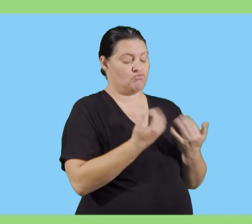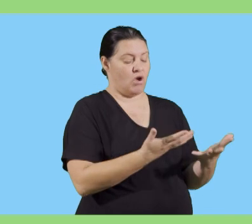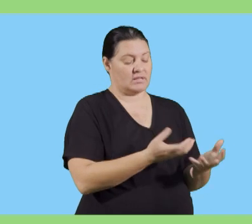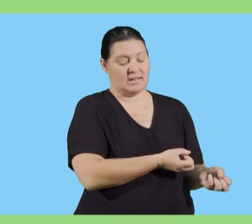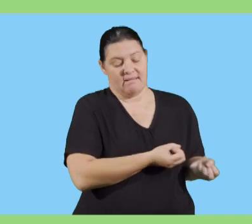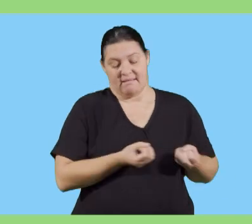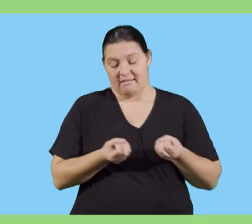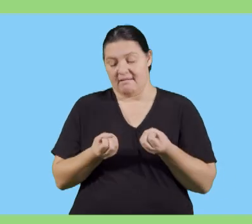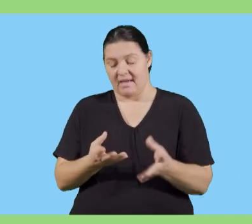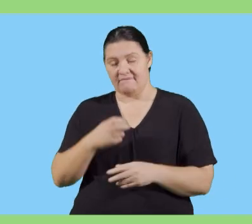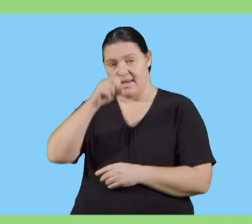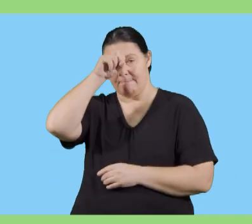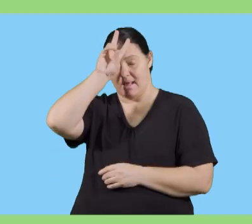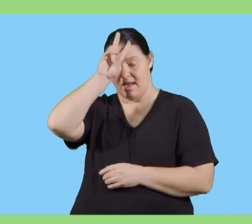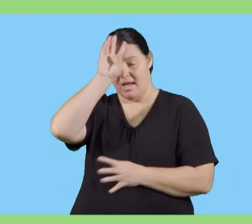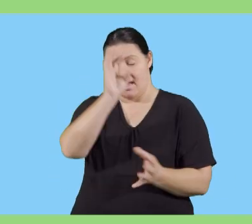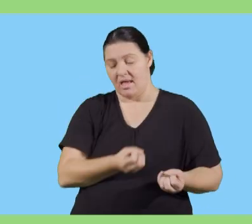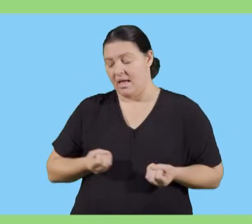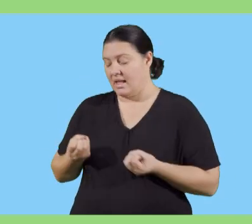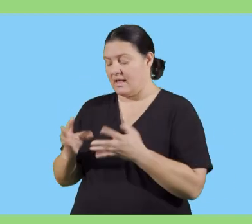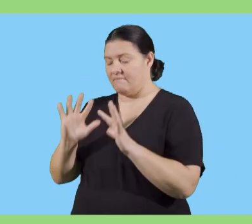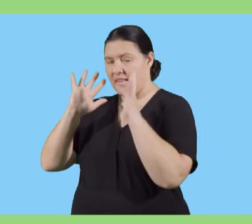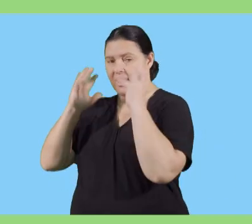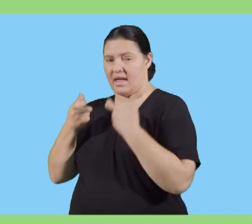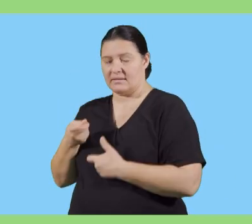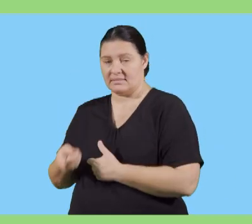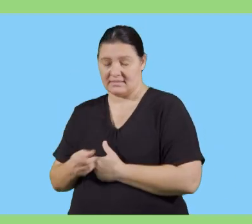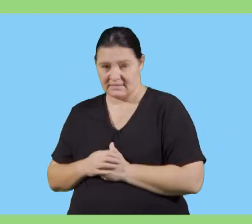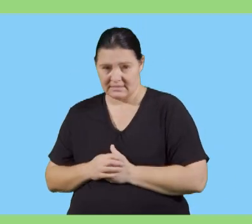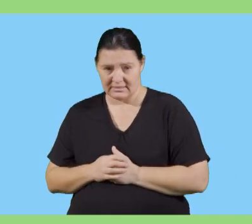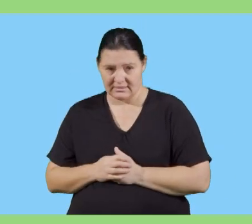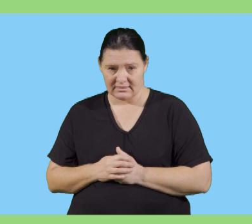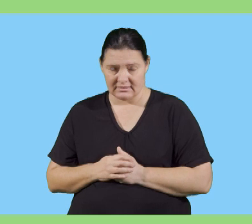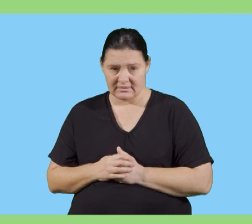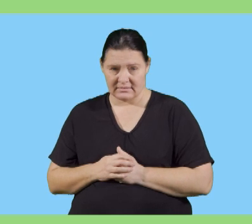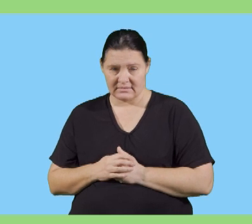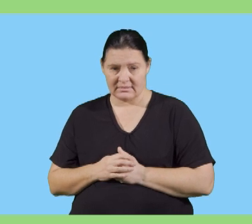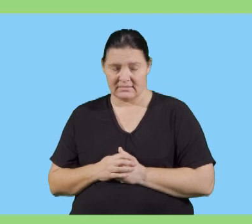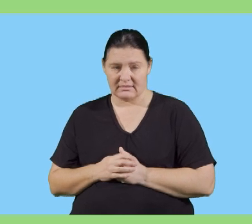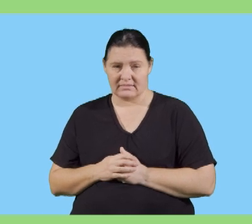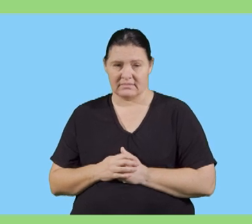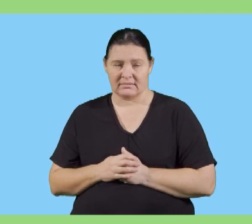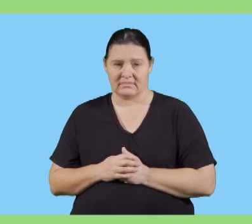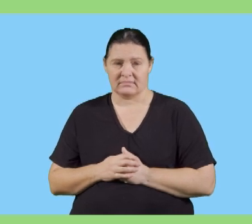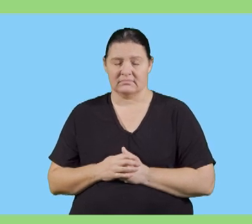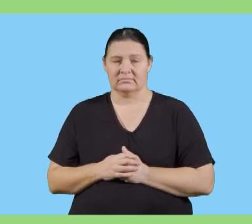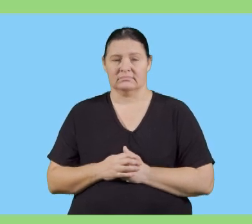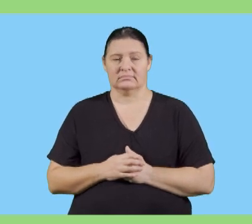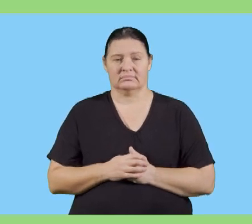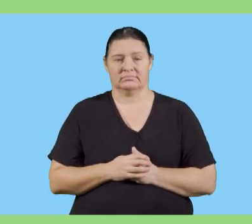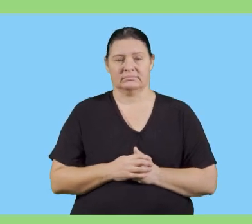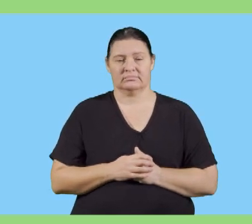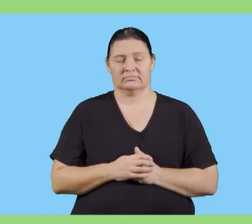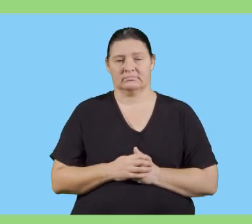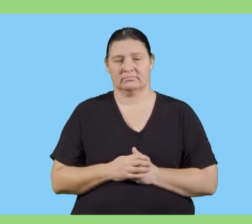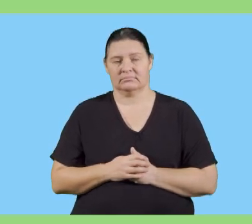the impala when the impala consumed the grass. Then from the impala, the energy moves to the lion because now